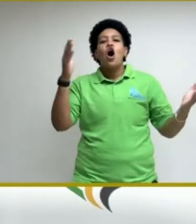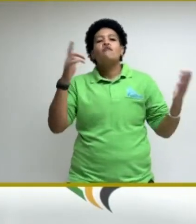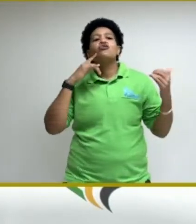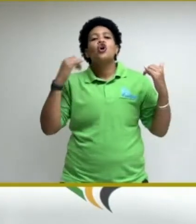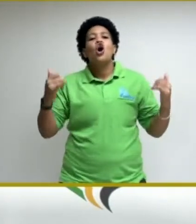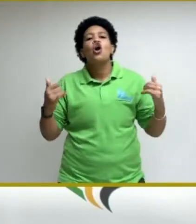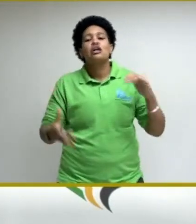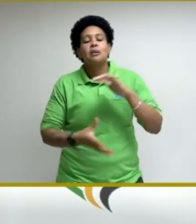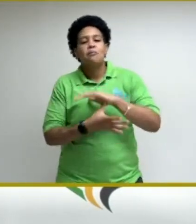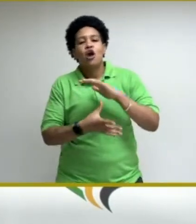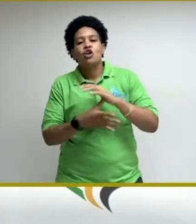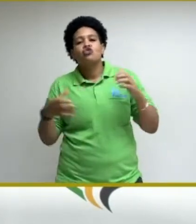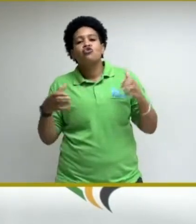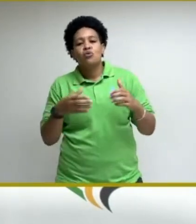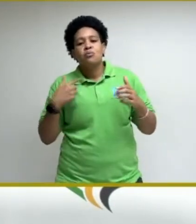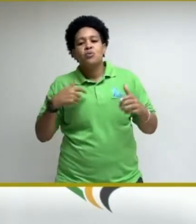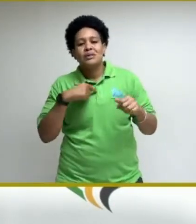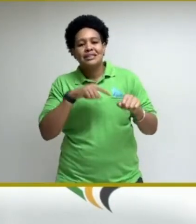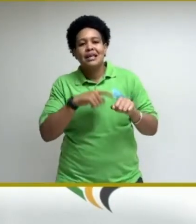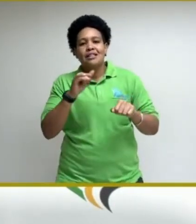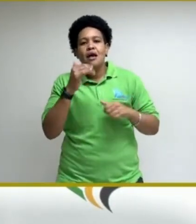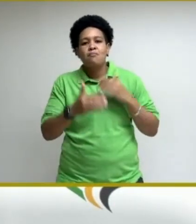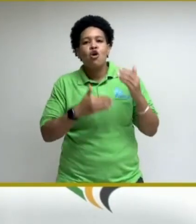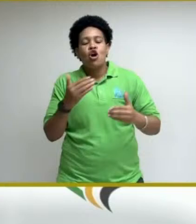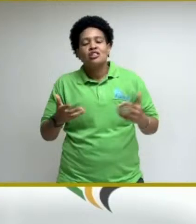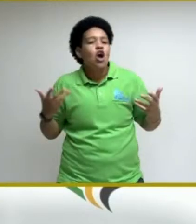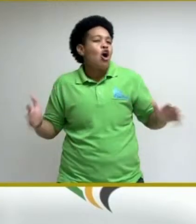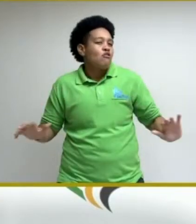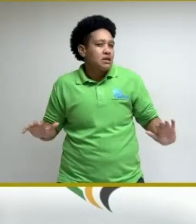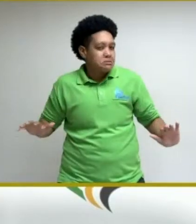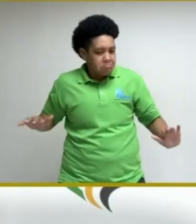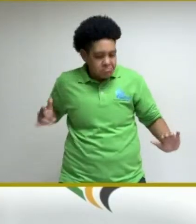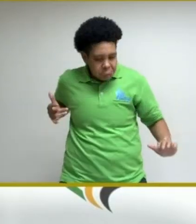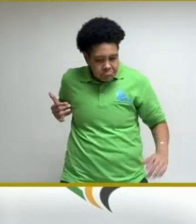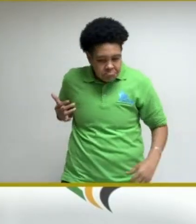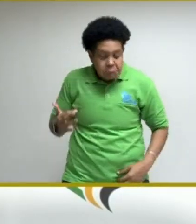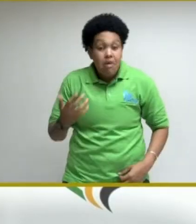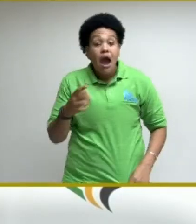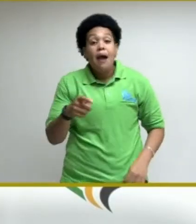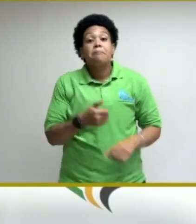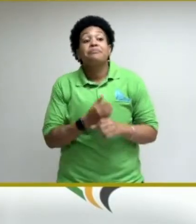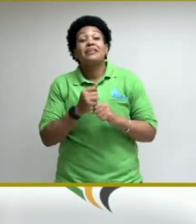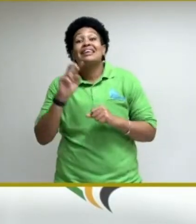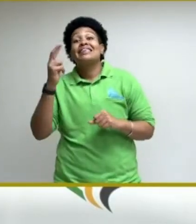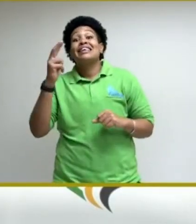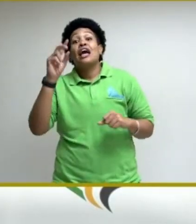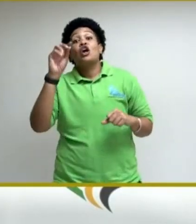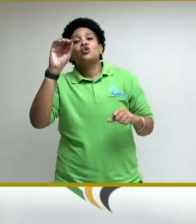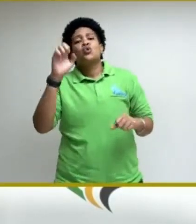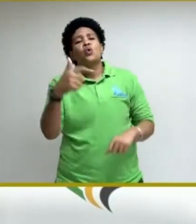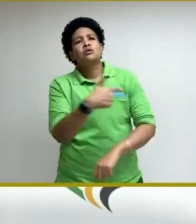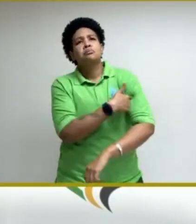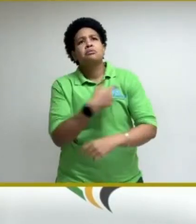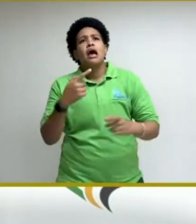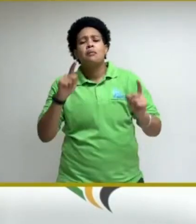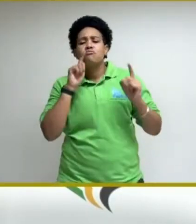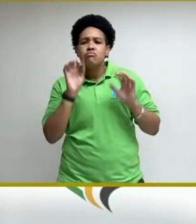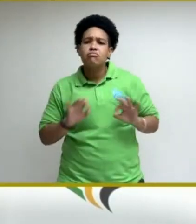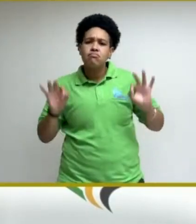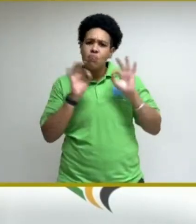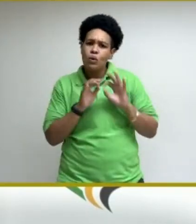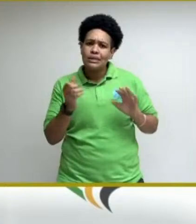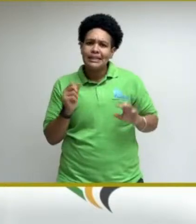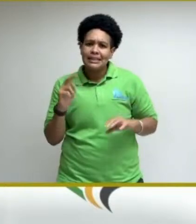priority groups. In fact, we've started that process already. Getting this second dose, ladies and gentlemen, is very